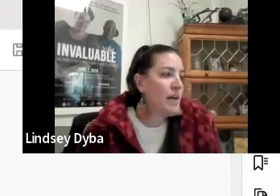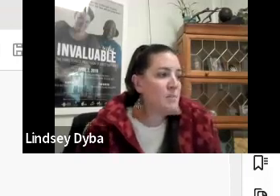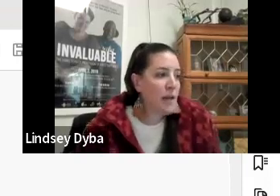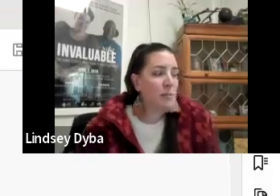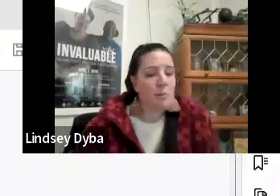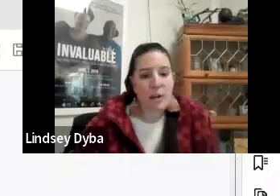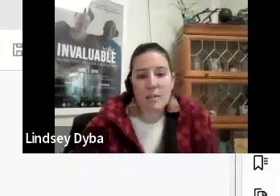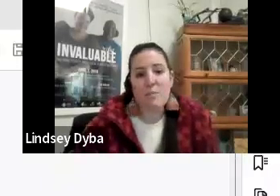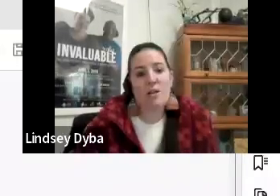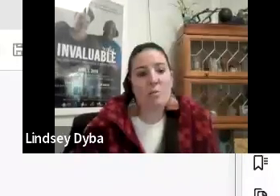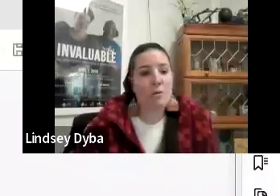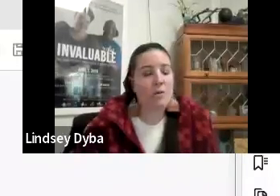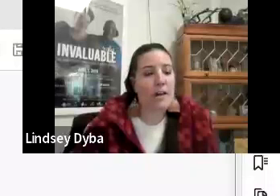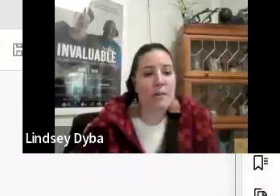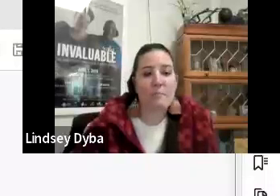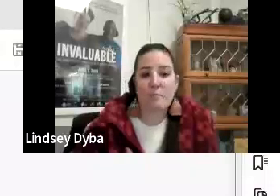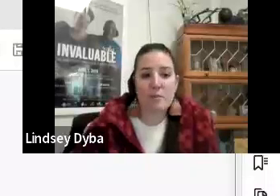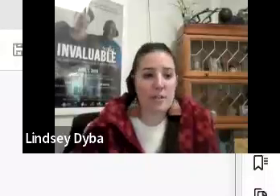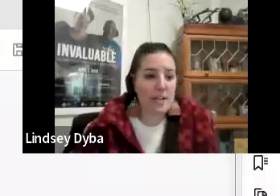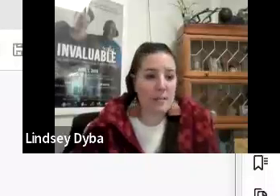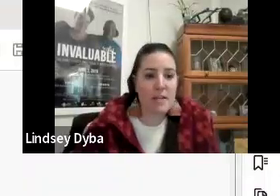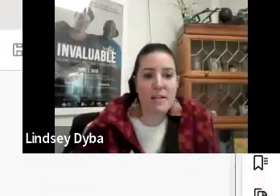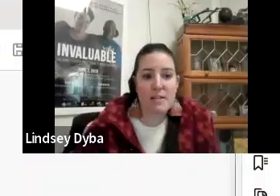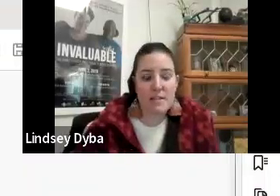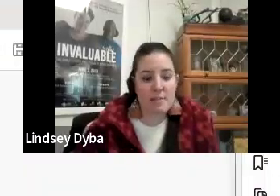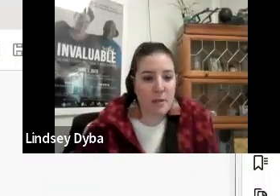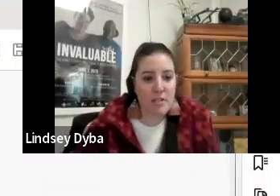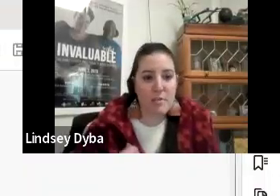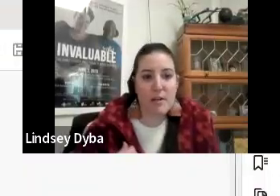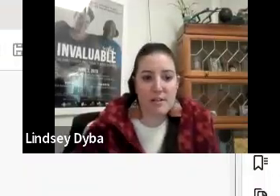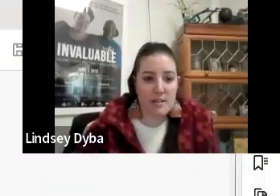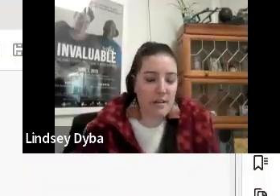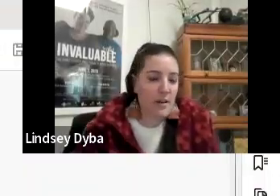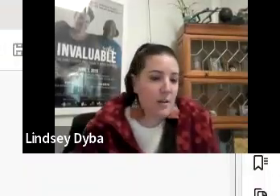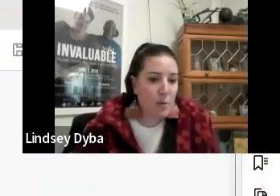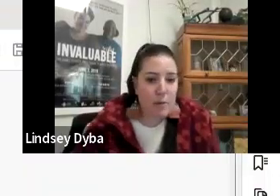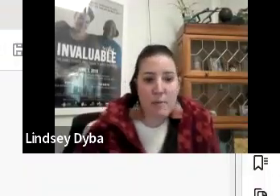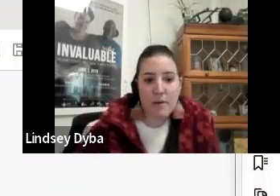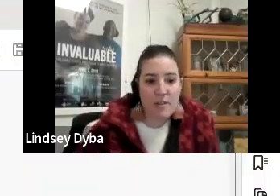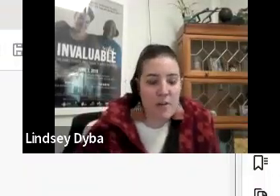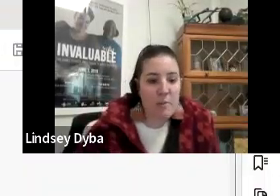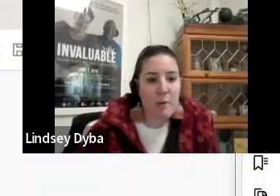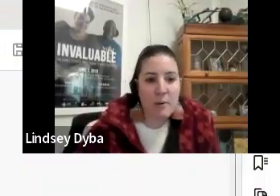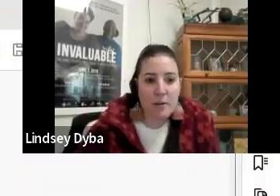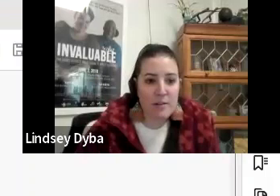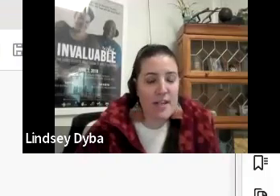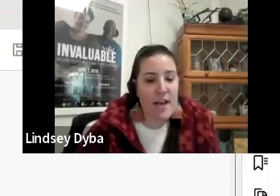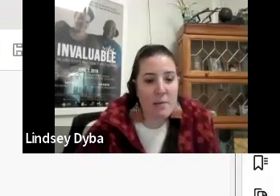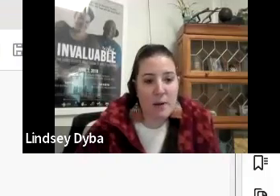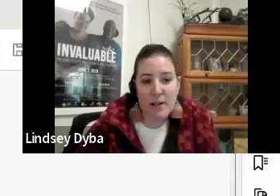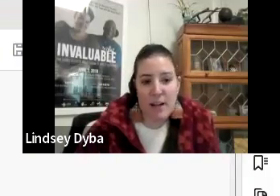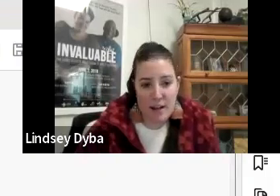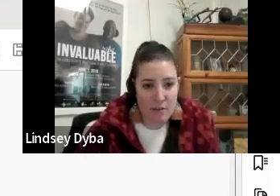we need as many people there as possible, like DSPs, participants, board members, family